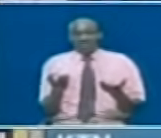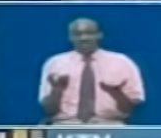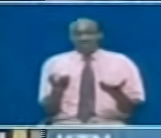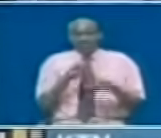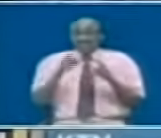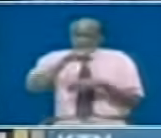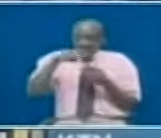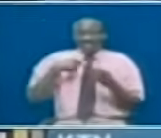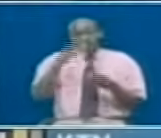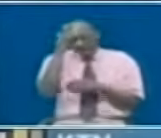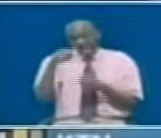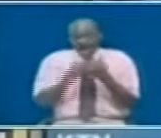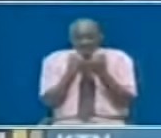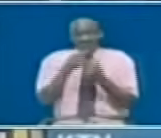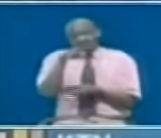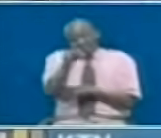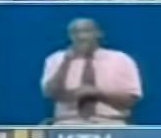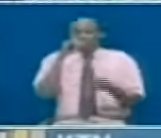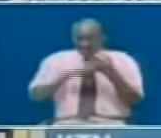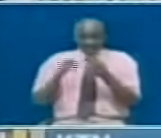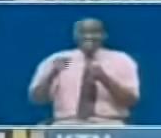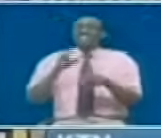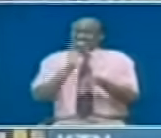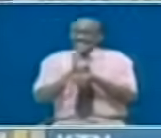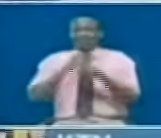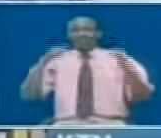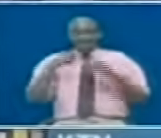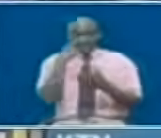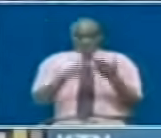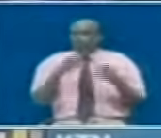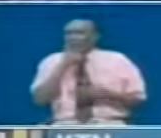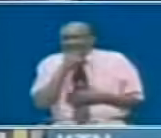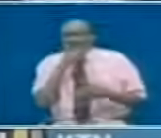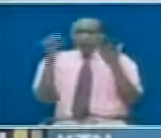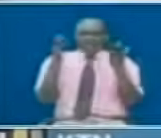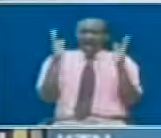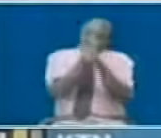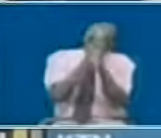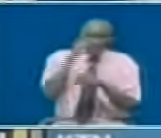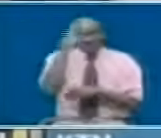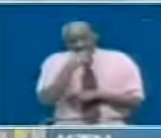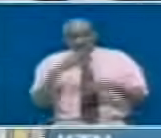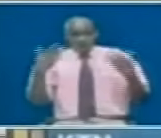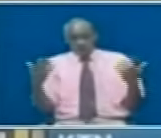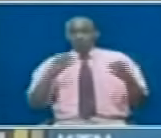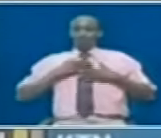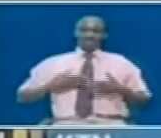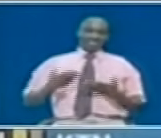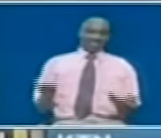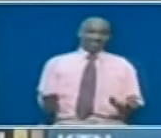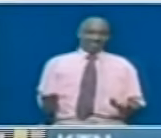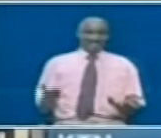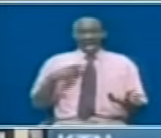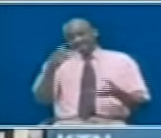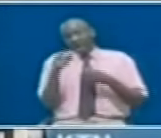But while Mrs. Y was on the receiving end, the church pastor, on the other hand, was wondering whether to hide his face or the rest of his body. Even